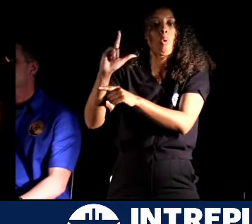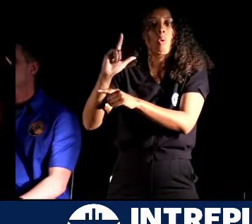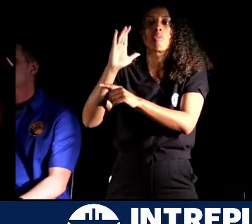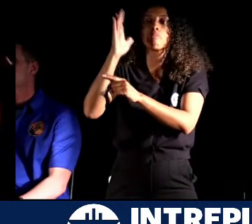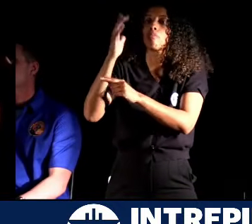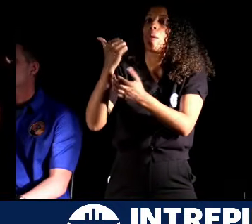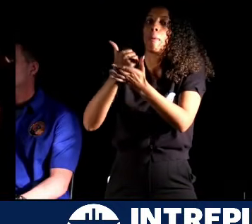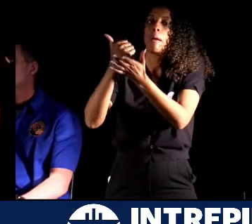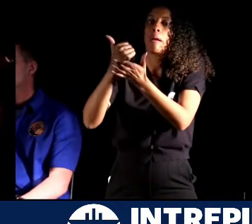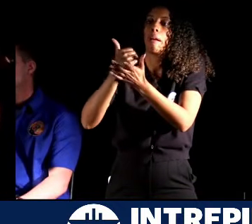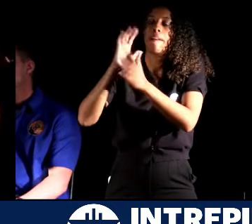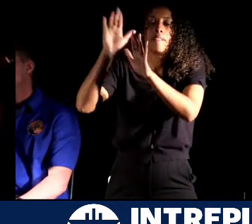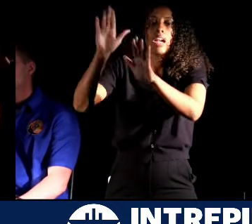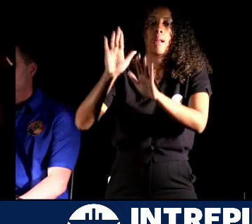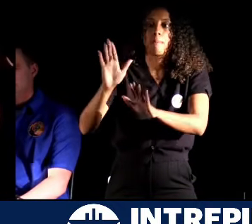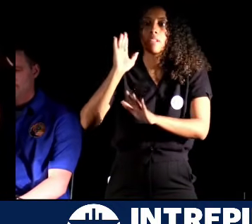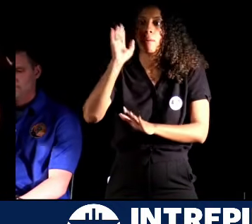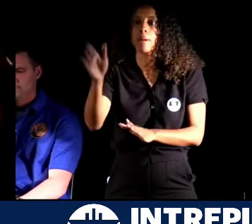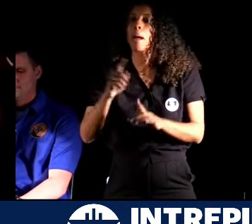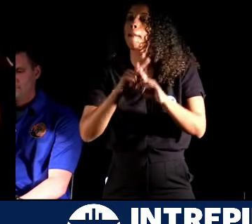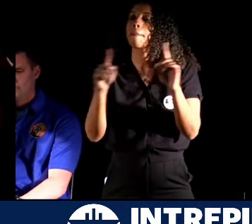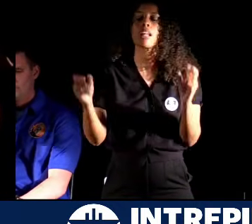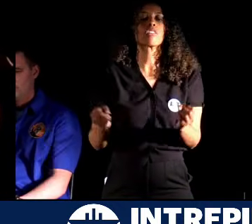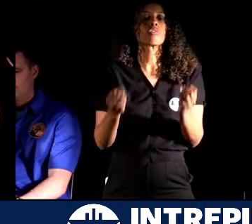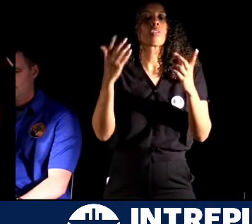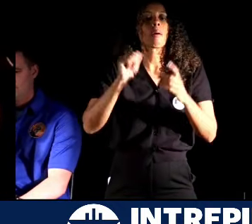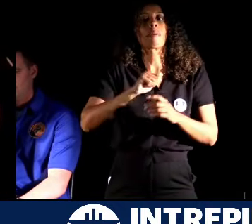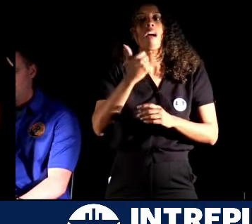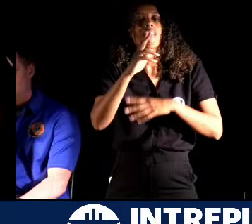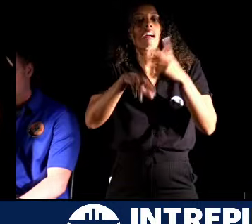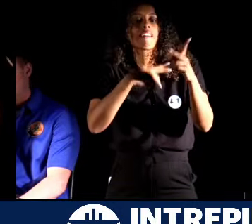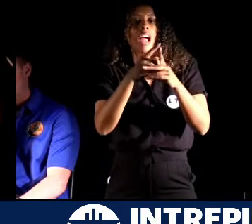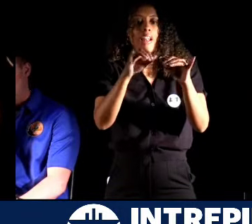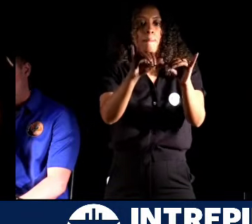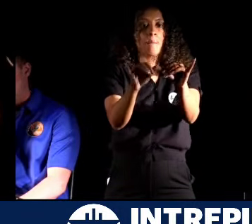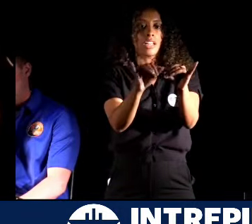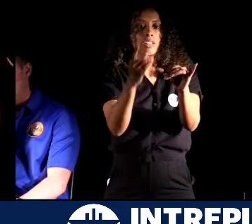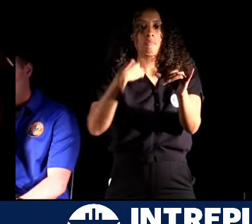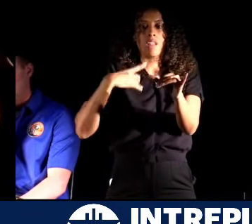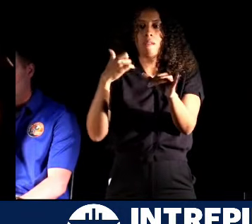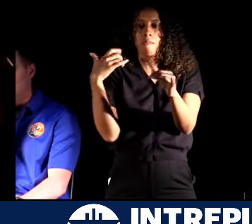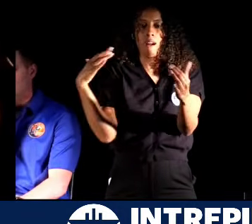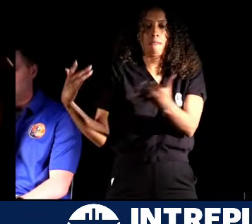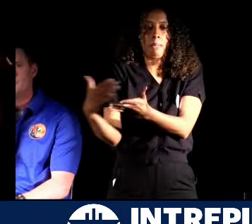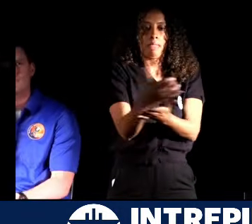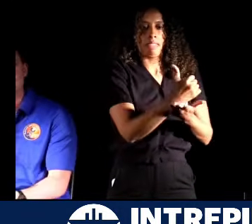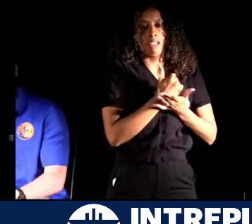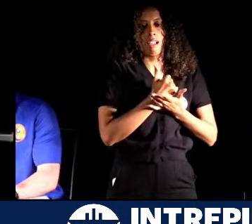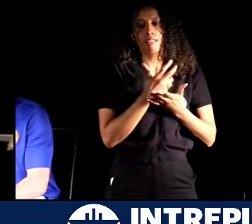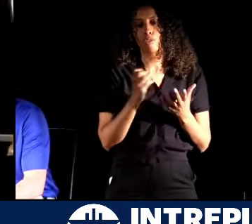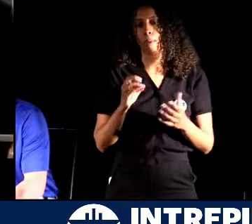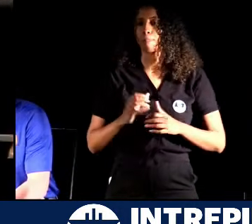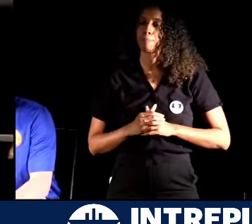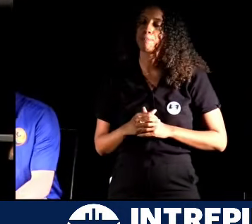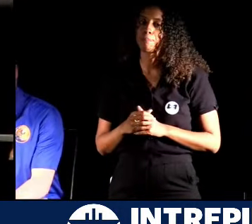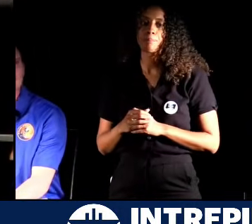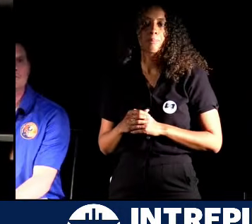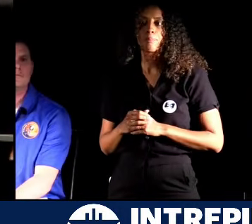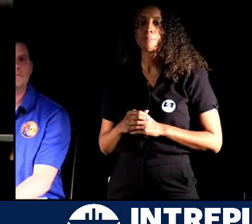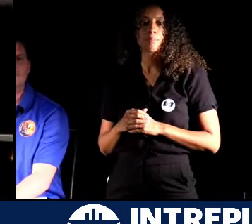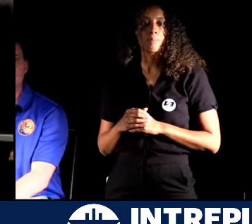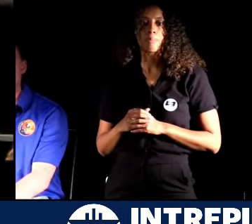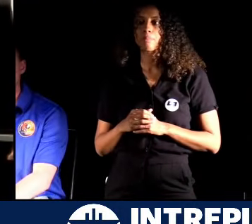another amazing thing. But there are so many other type of measurements that we want to do. So yeah, it's, yeah.